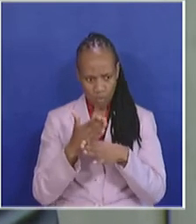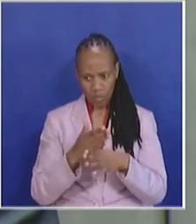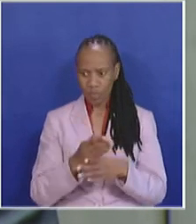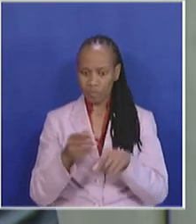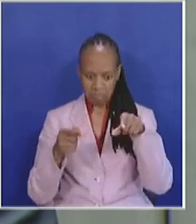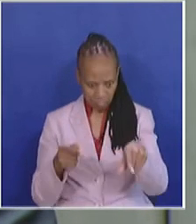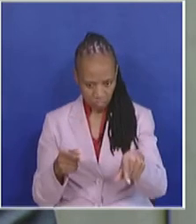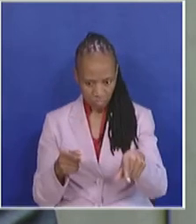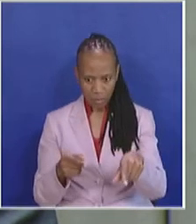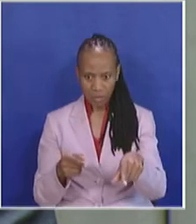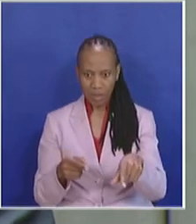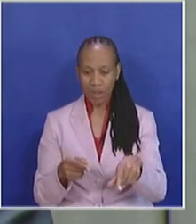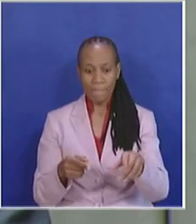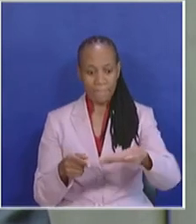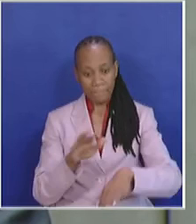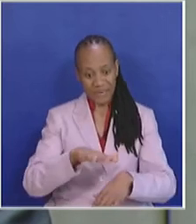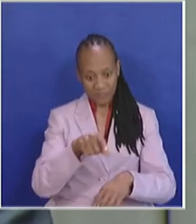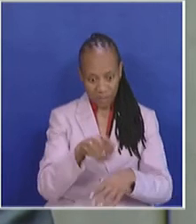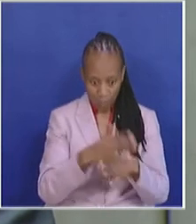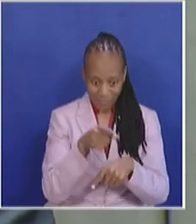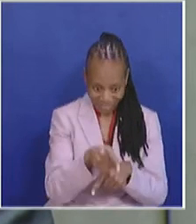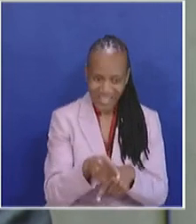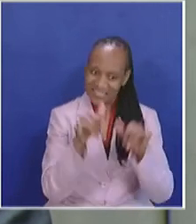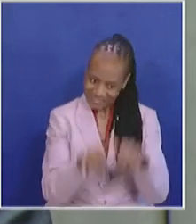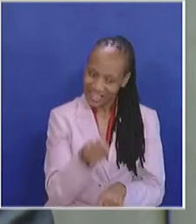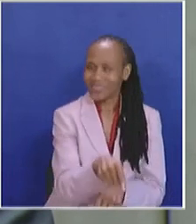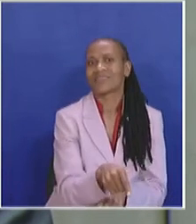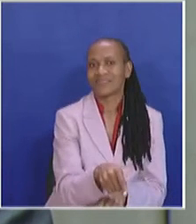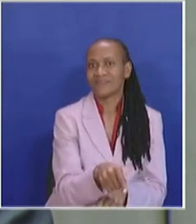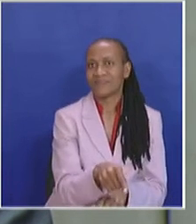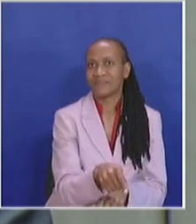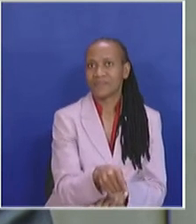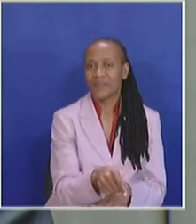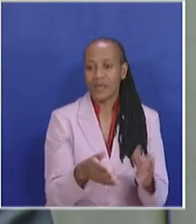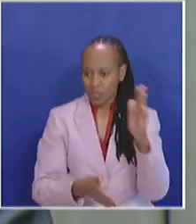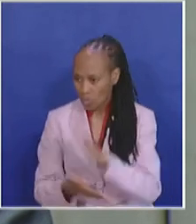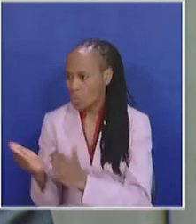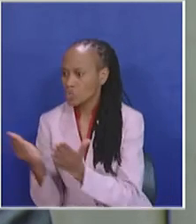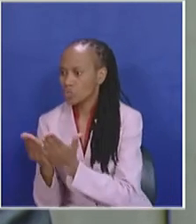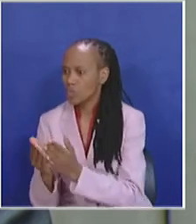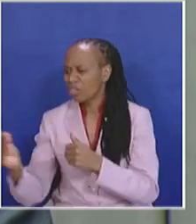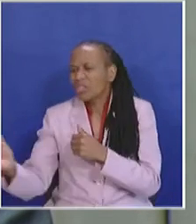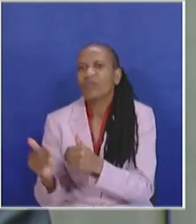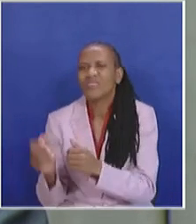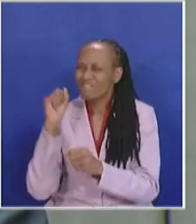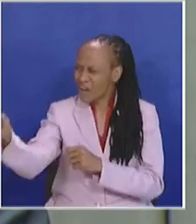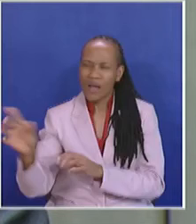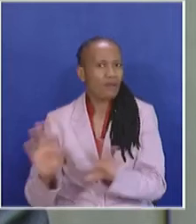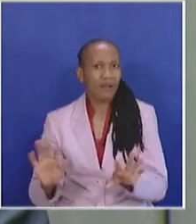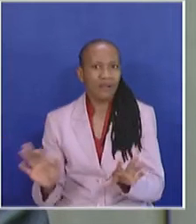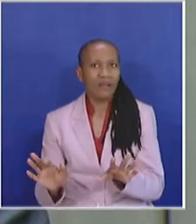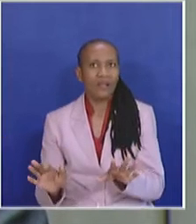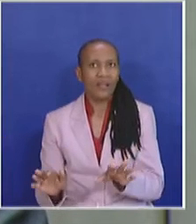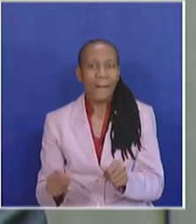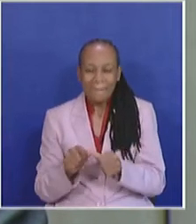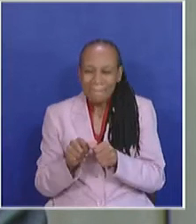work in Kailicha and live in Kailicha and be able to go to school, if possible, in a very